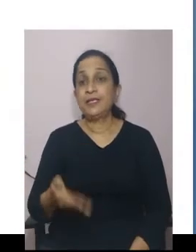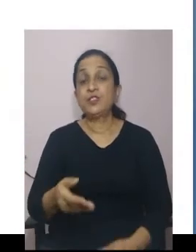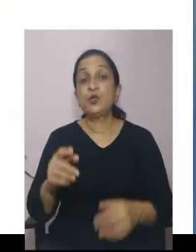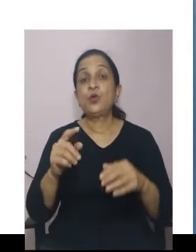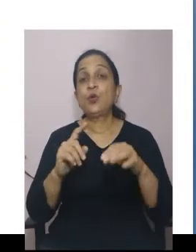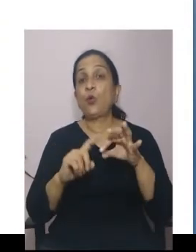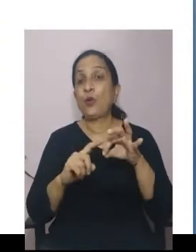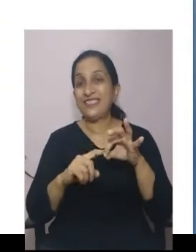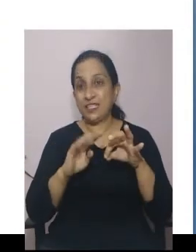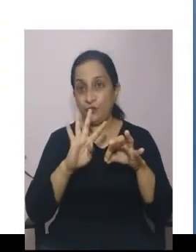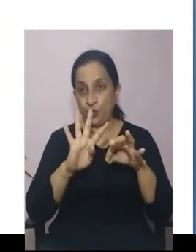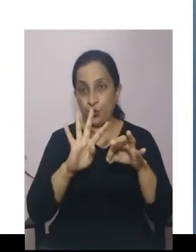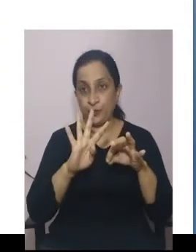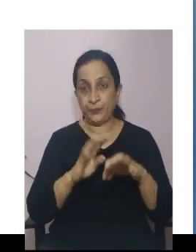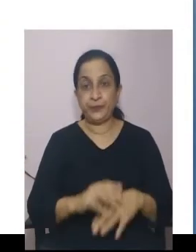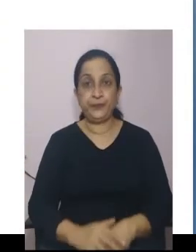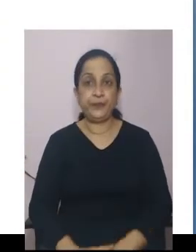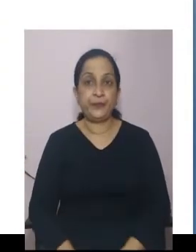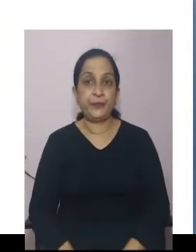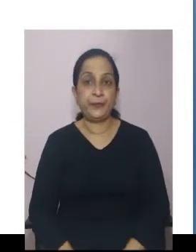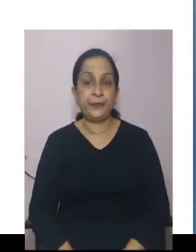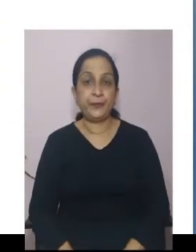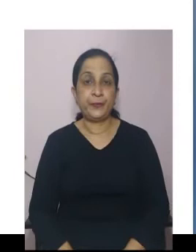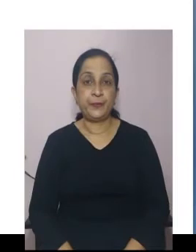Let us next go to 4.